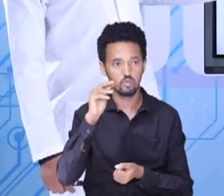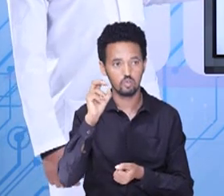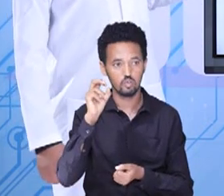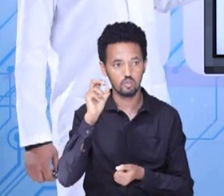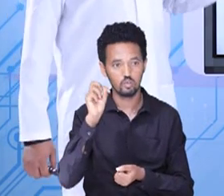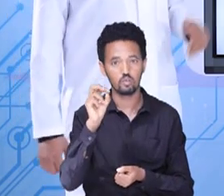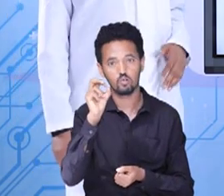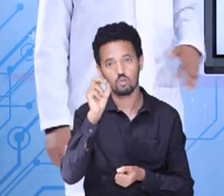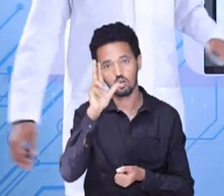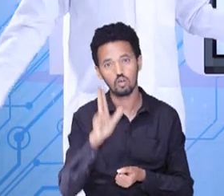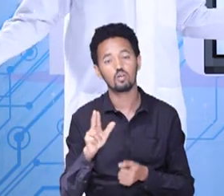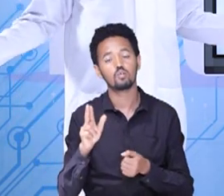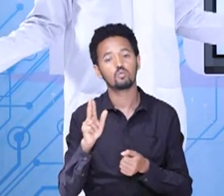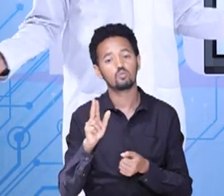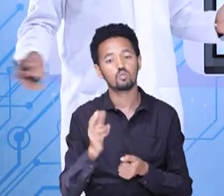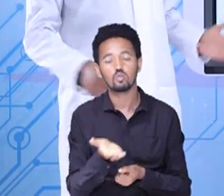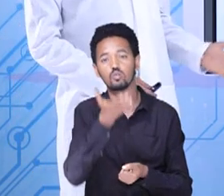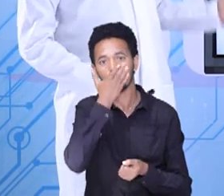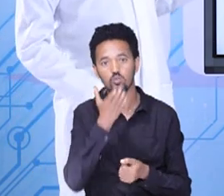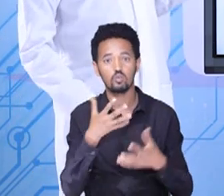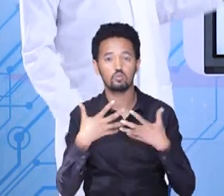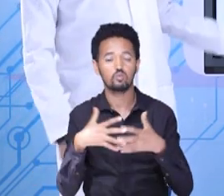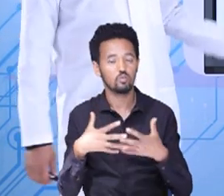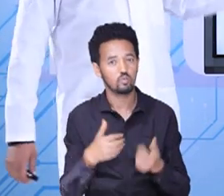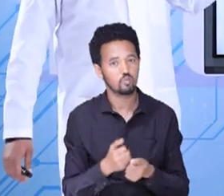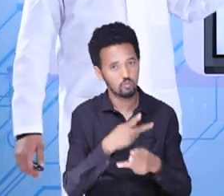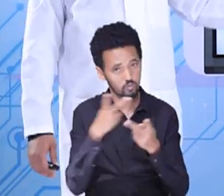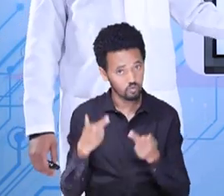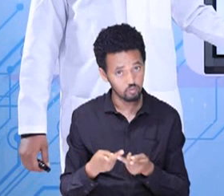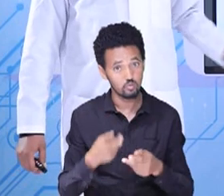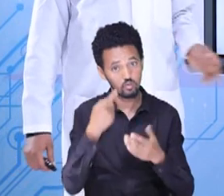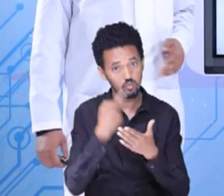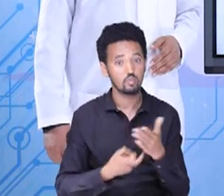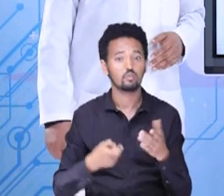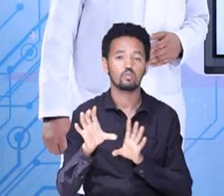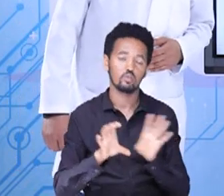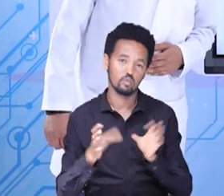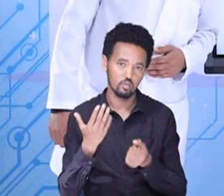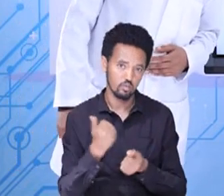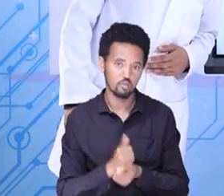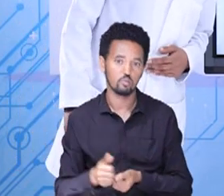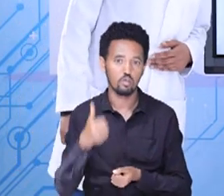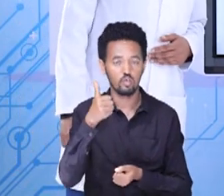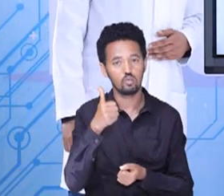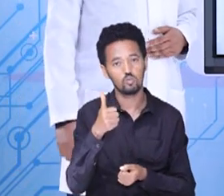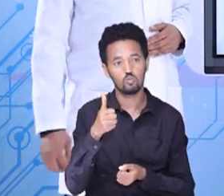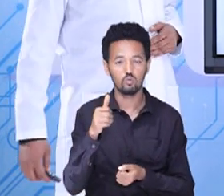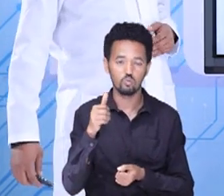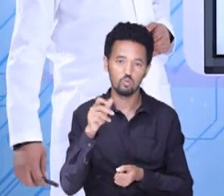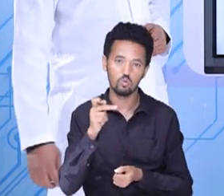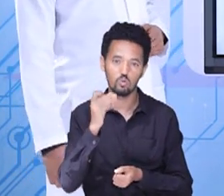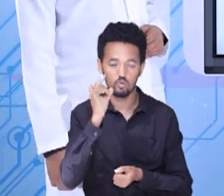sugar. But the main source of income of the government was land tax, custom duty, and Adolola gold mine. Those